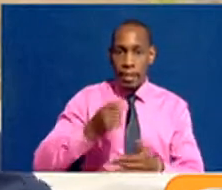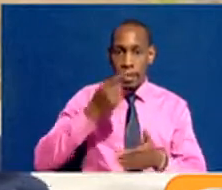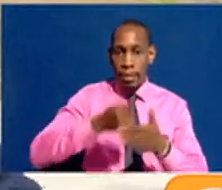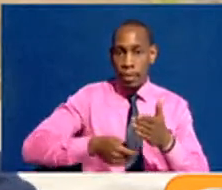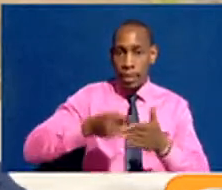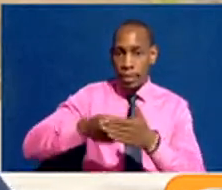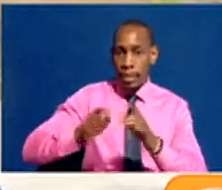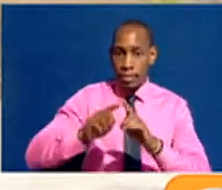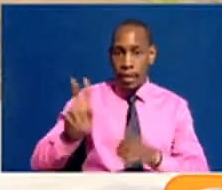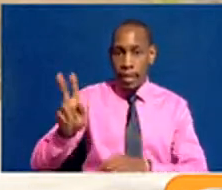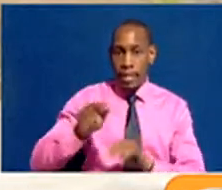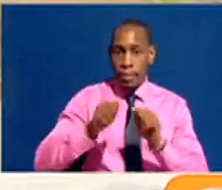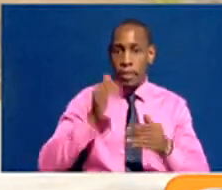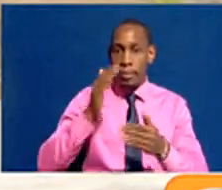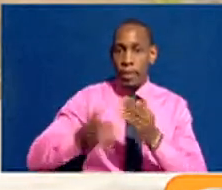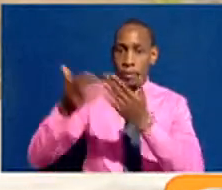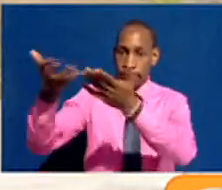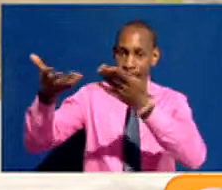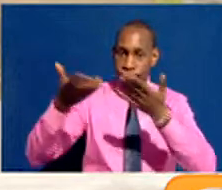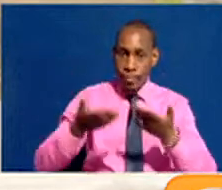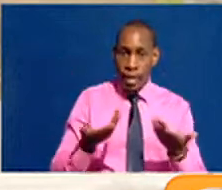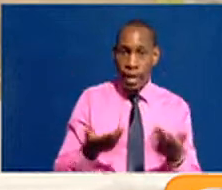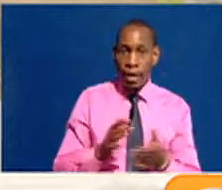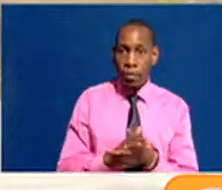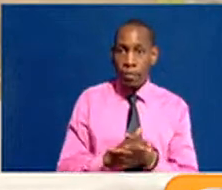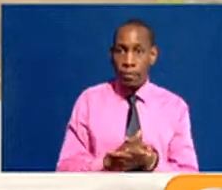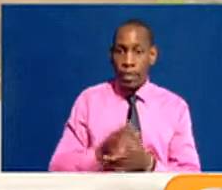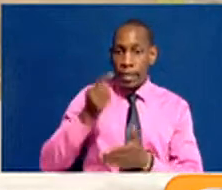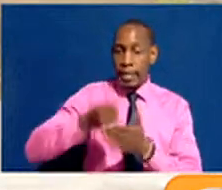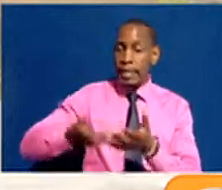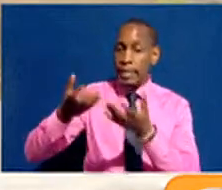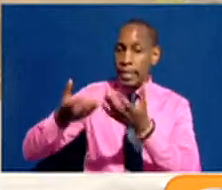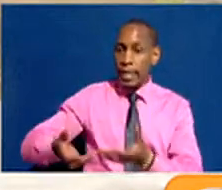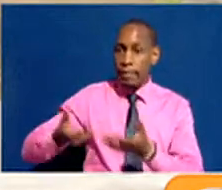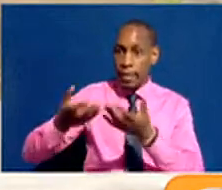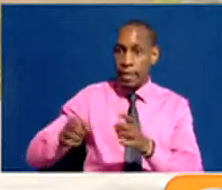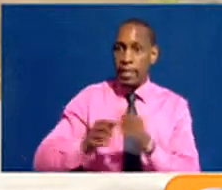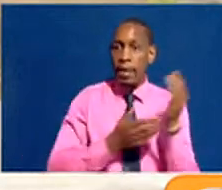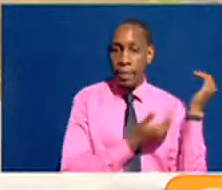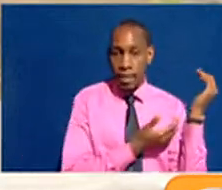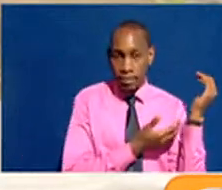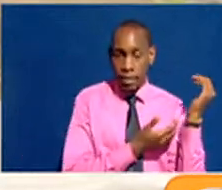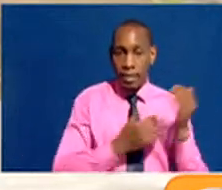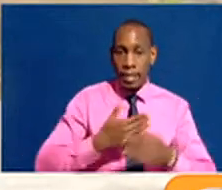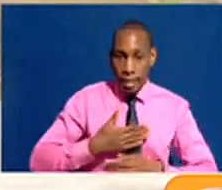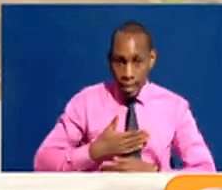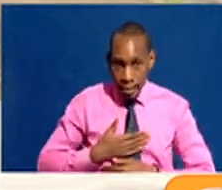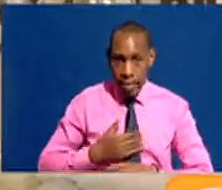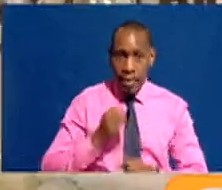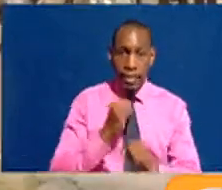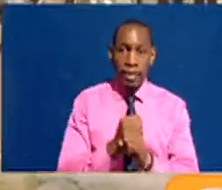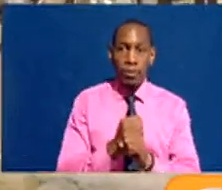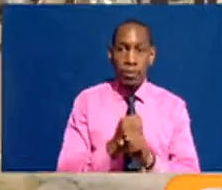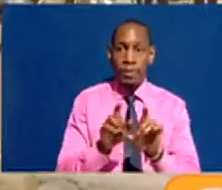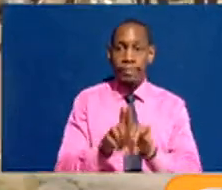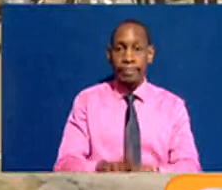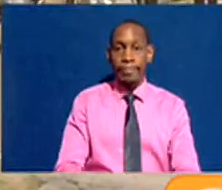But at least Kenya can stop importation by putting up the heavy duty. And that is what I expect from His Excellency to do.